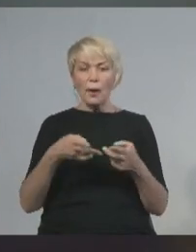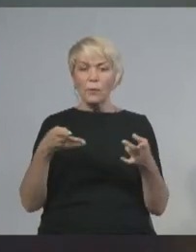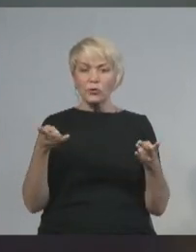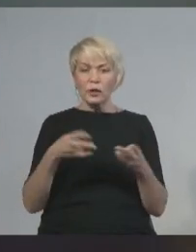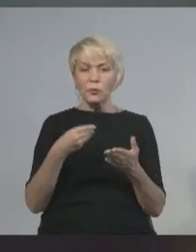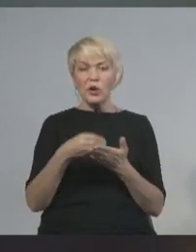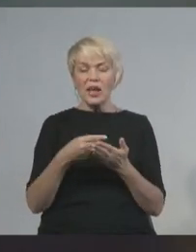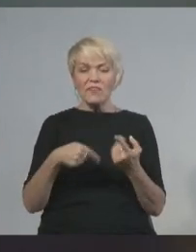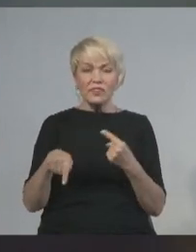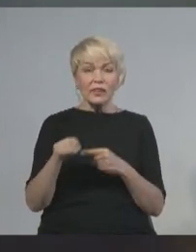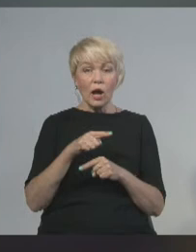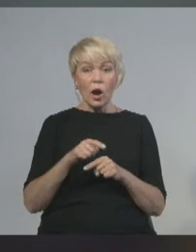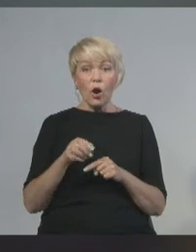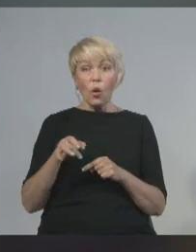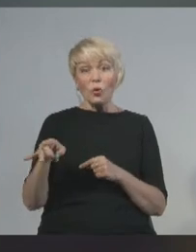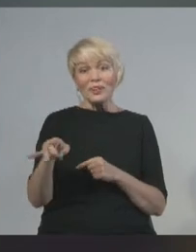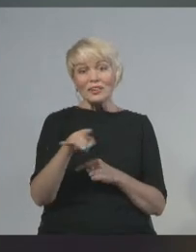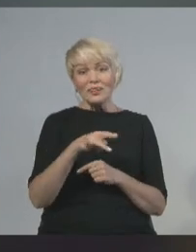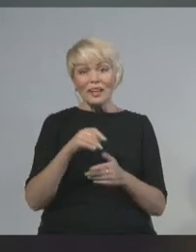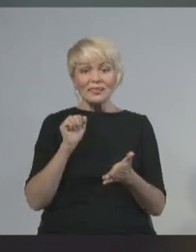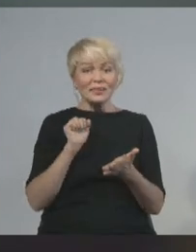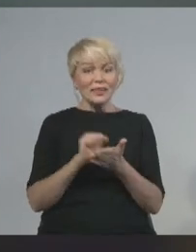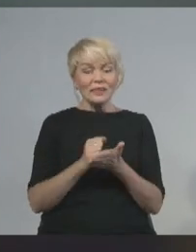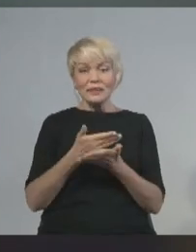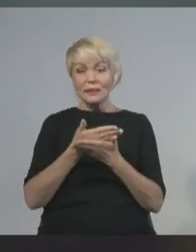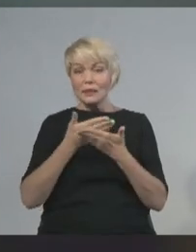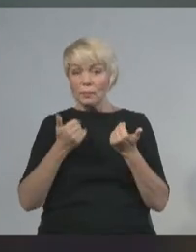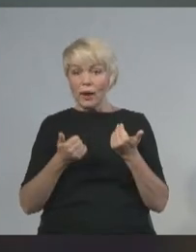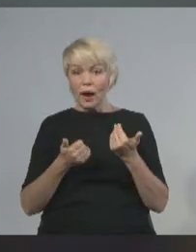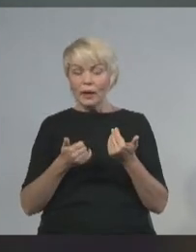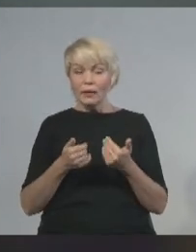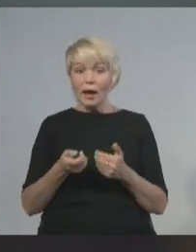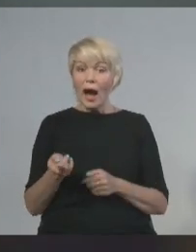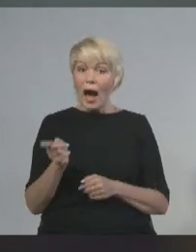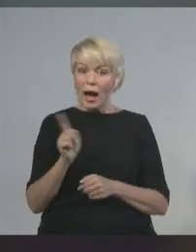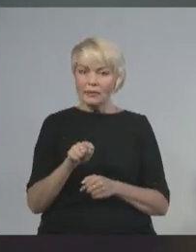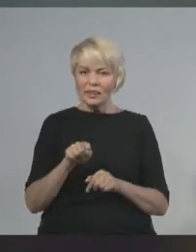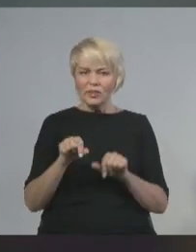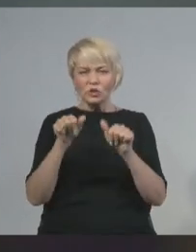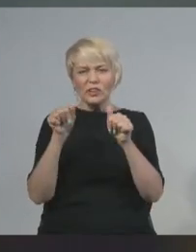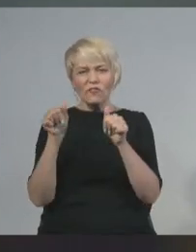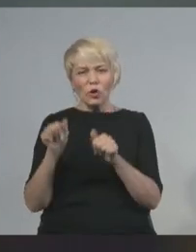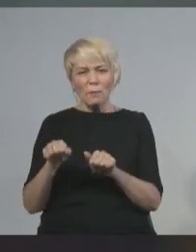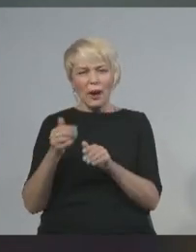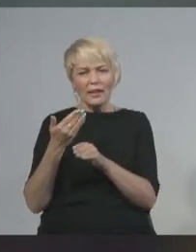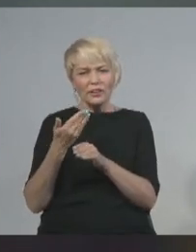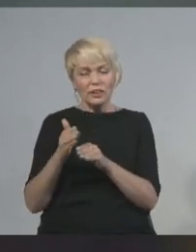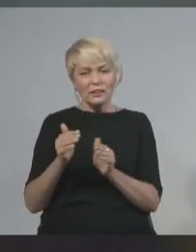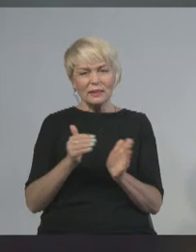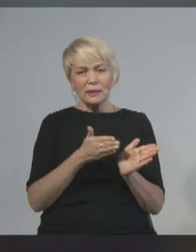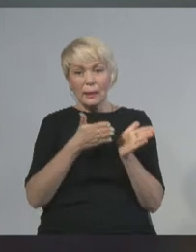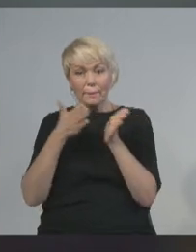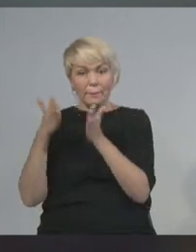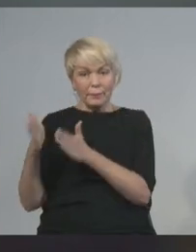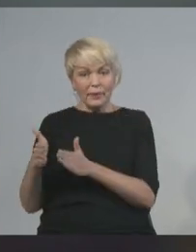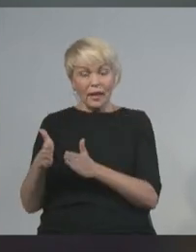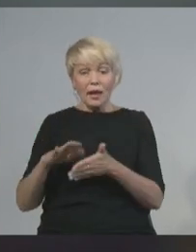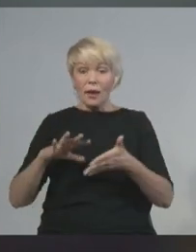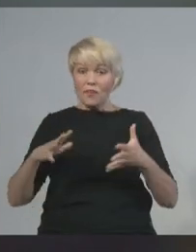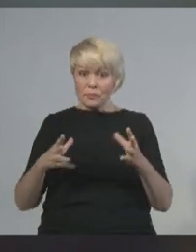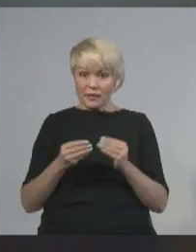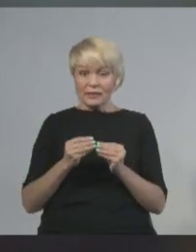requires funds which local editorial offices usually do not have but if we skip this formal part